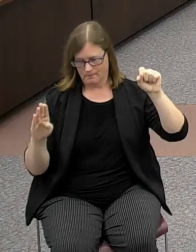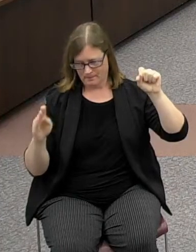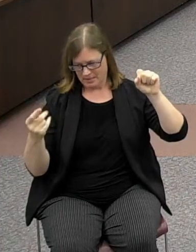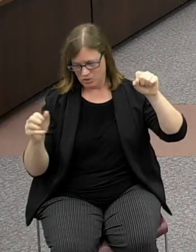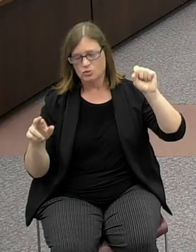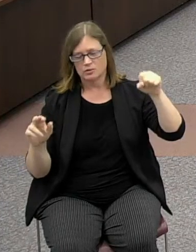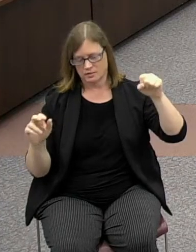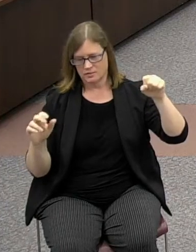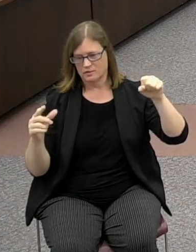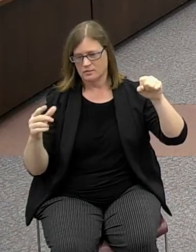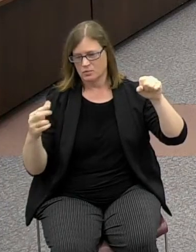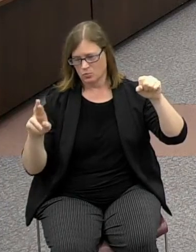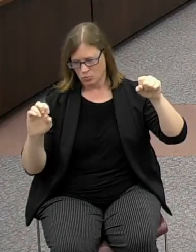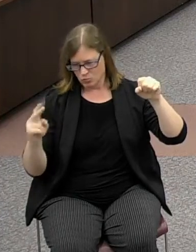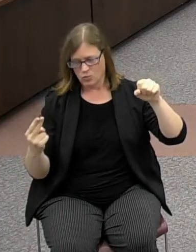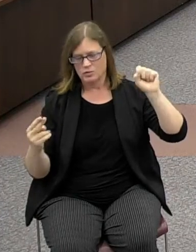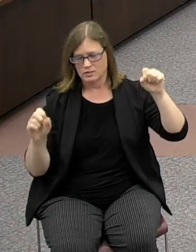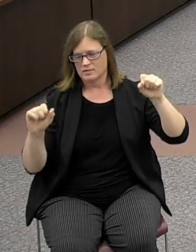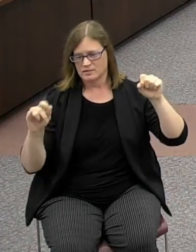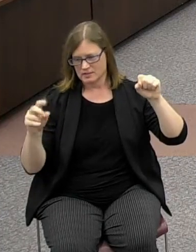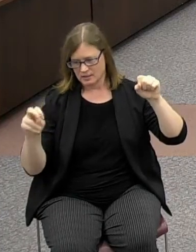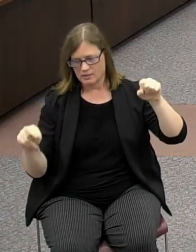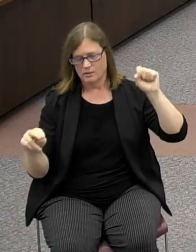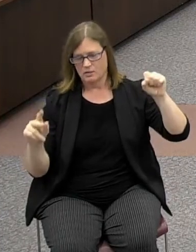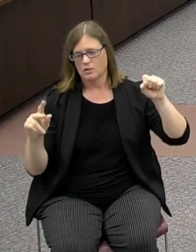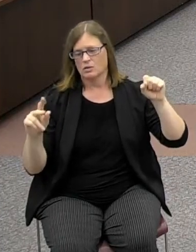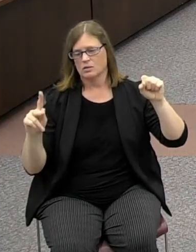Ms. Roach? Yes. Ms. Stein? Yes. Mr.